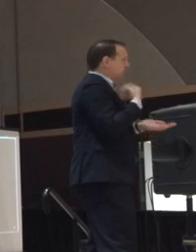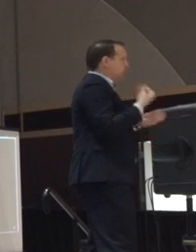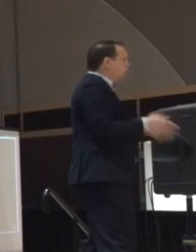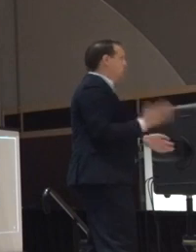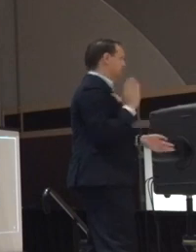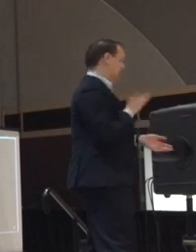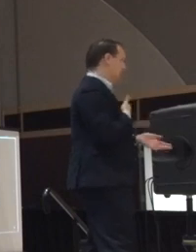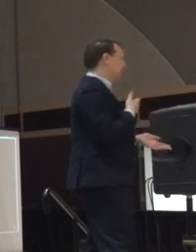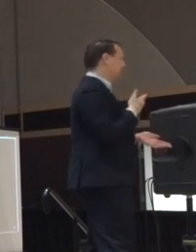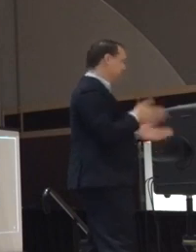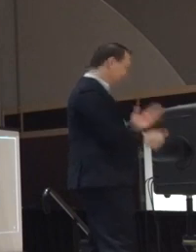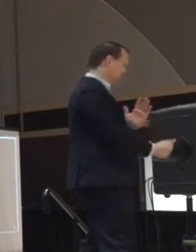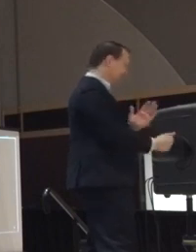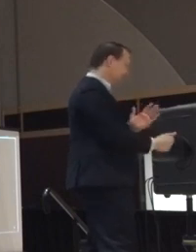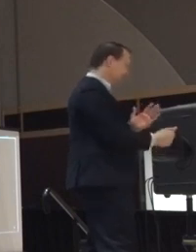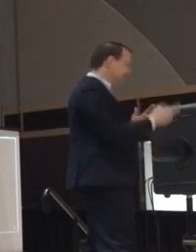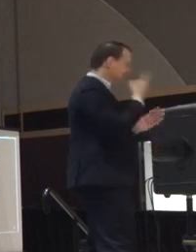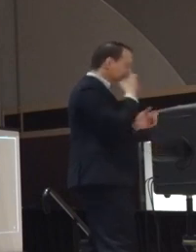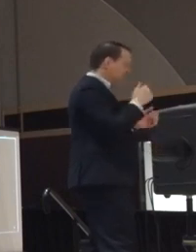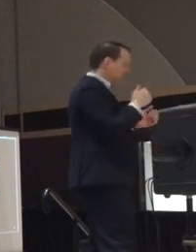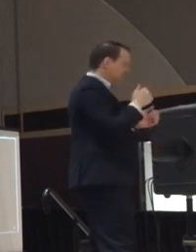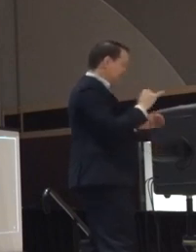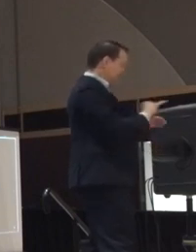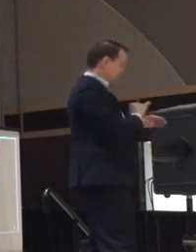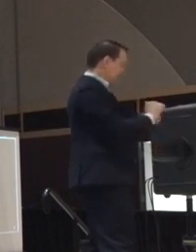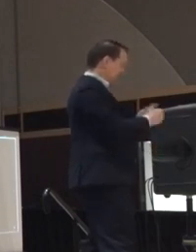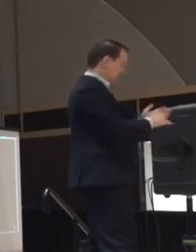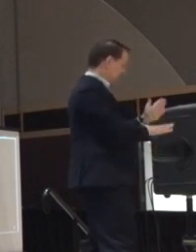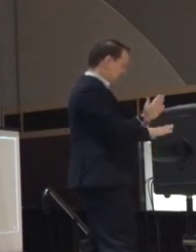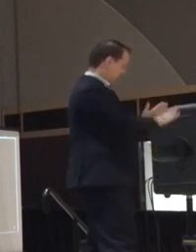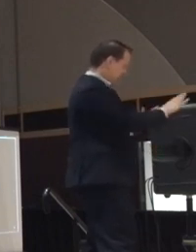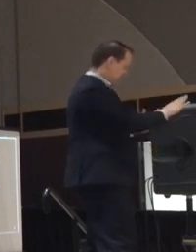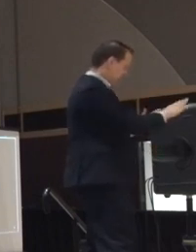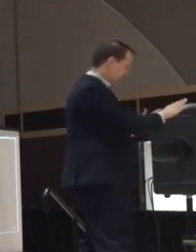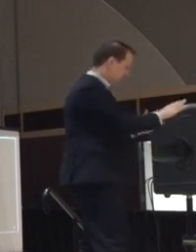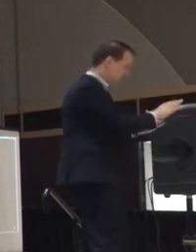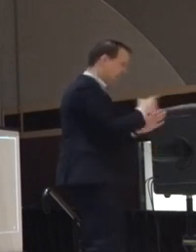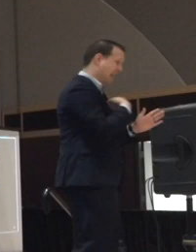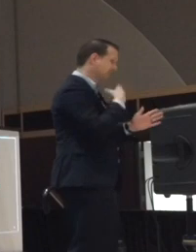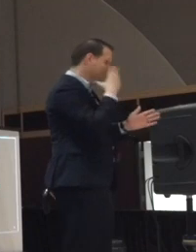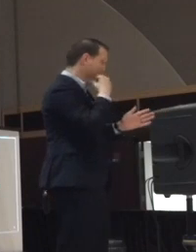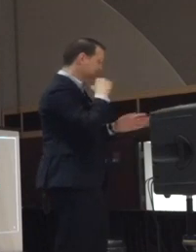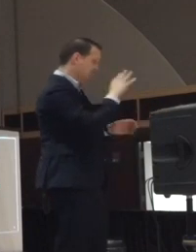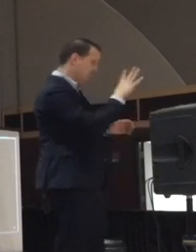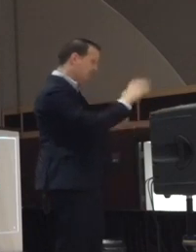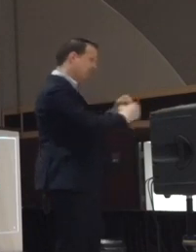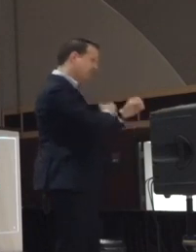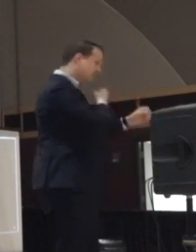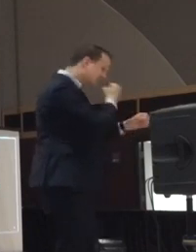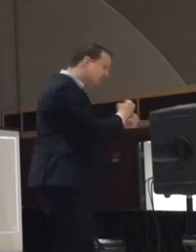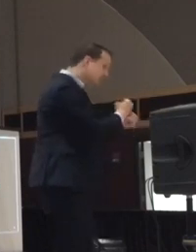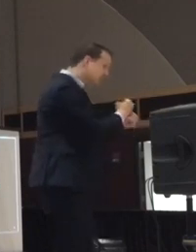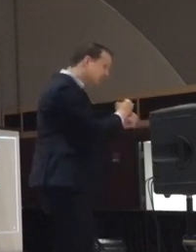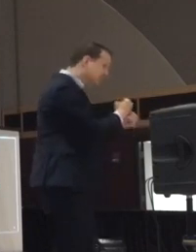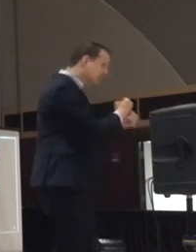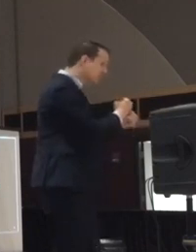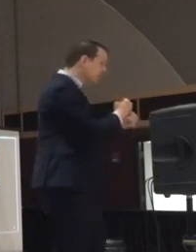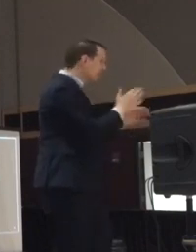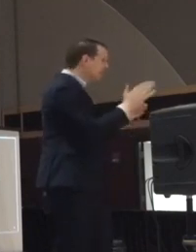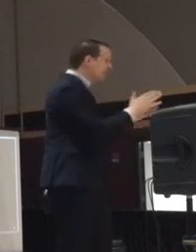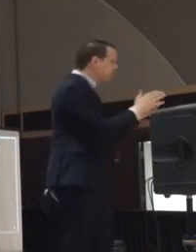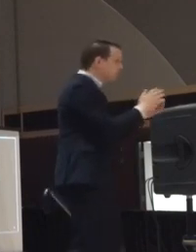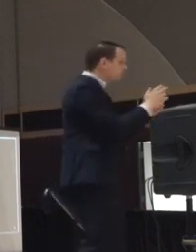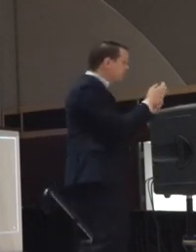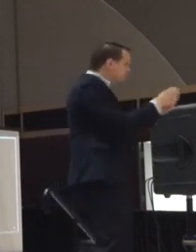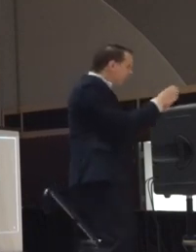skills because the way a lot of stuff in industry gets developed, and I've been in industry for 45 years, little tiny shops